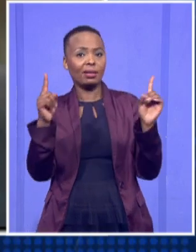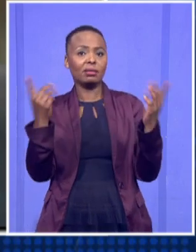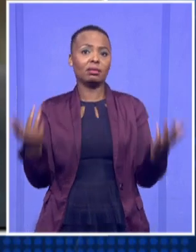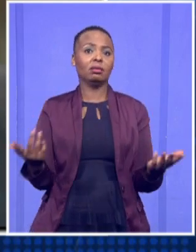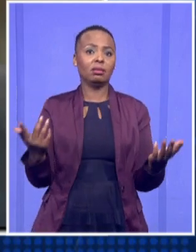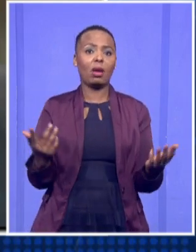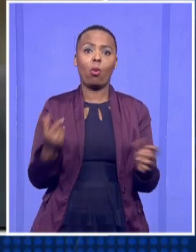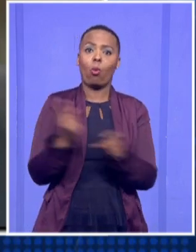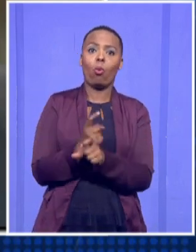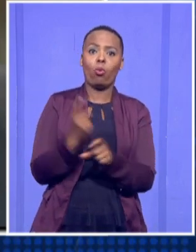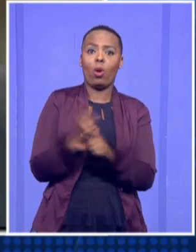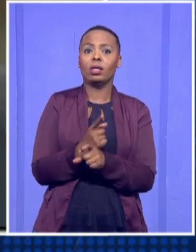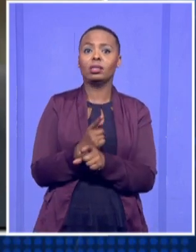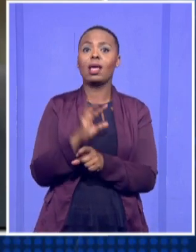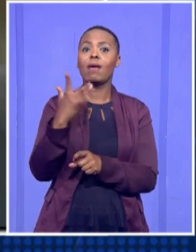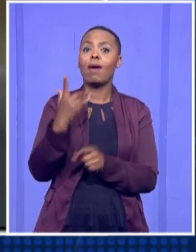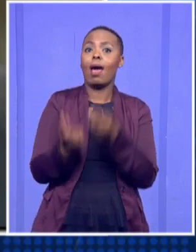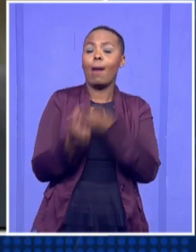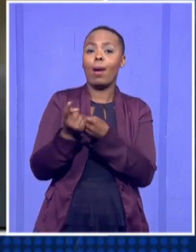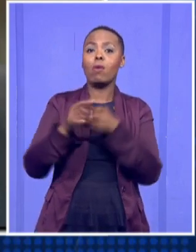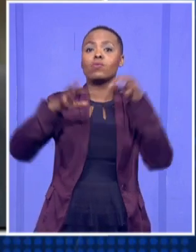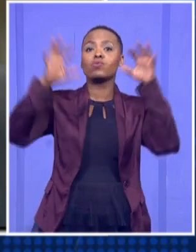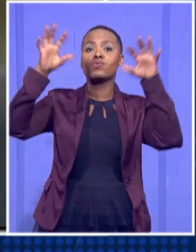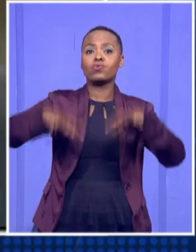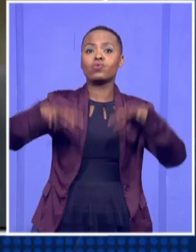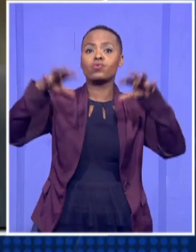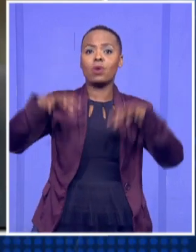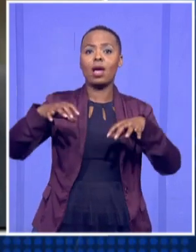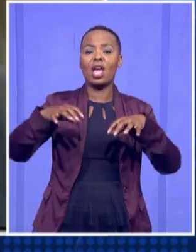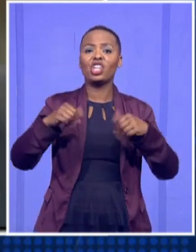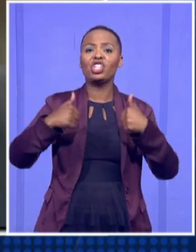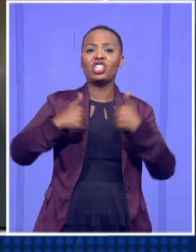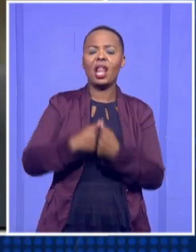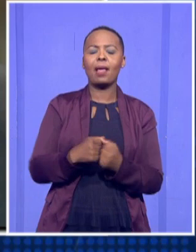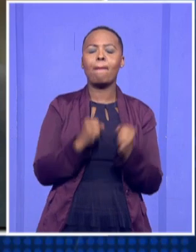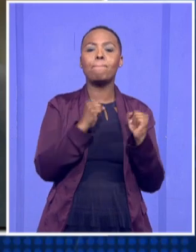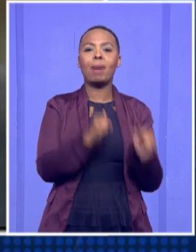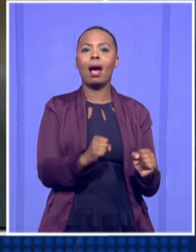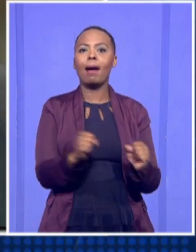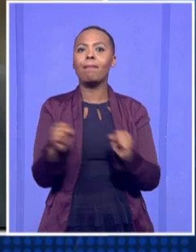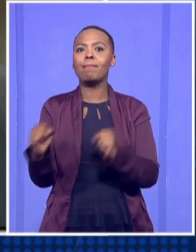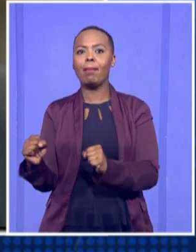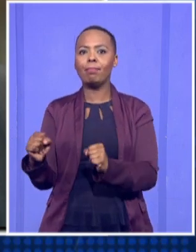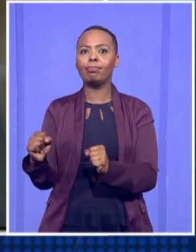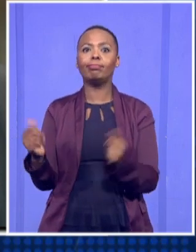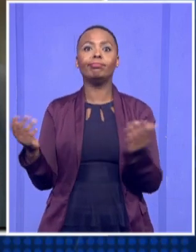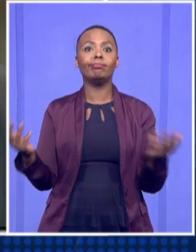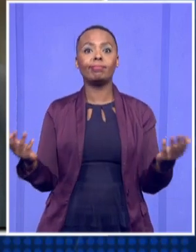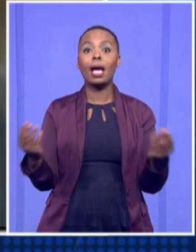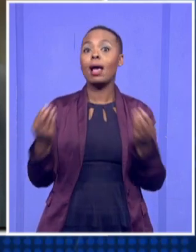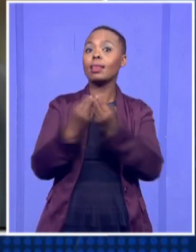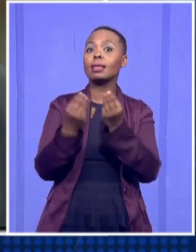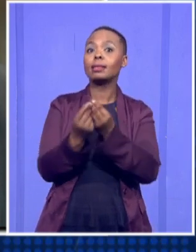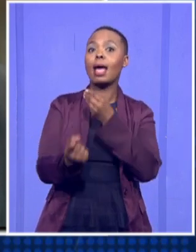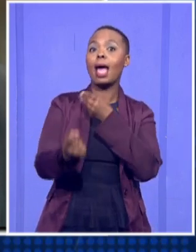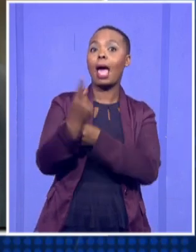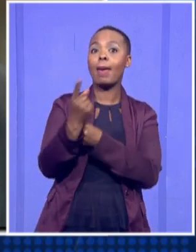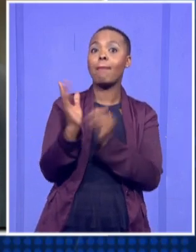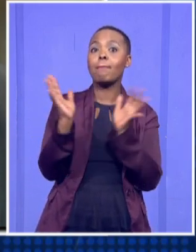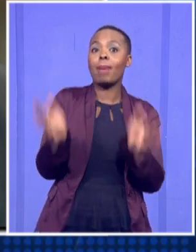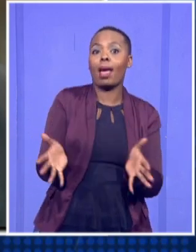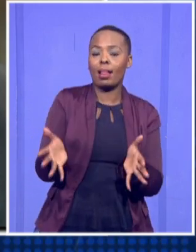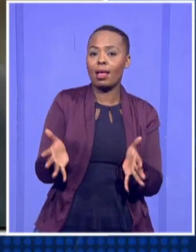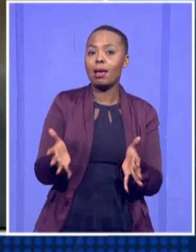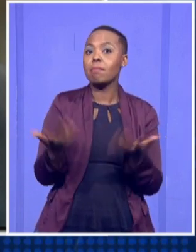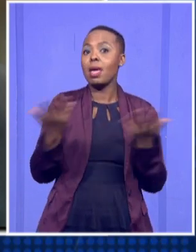every time it rains, we've got to deal with the same challenge over and over again. And the only thing that happens in certain areas, whether it's in